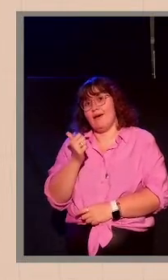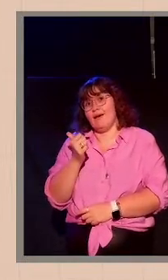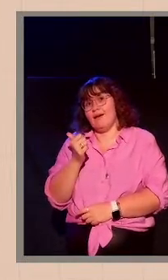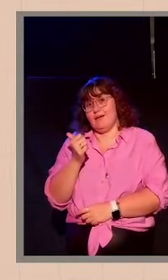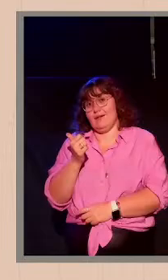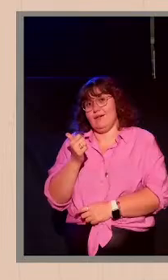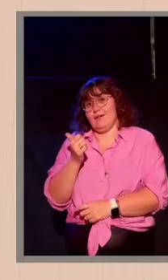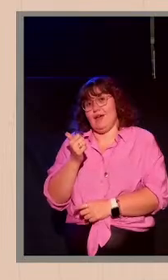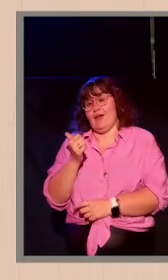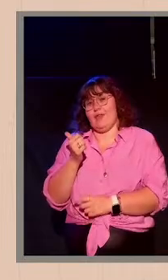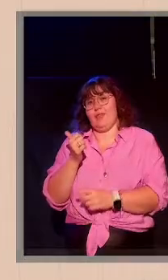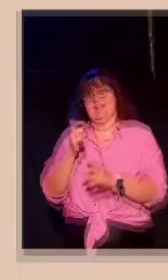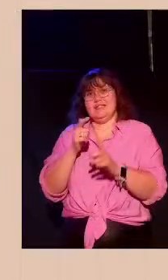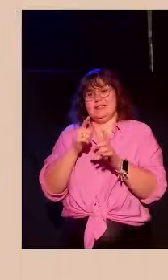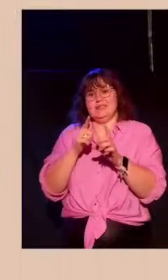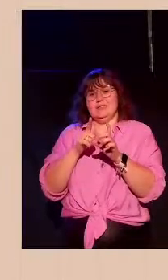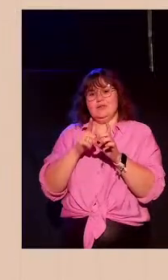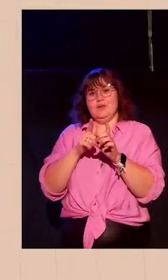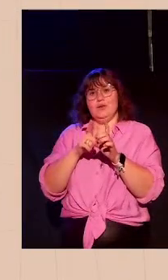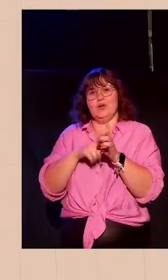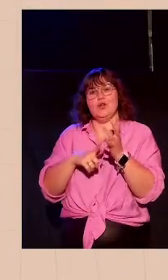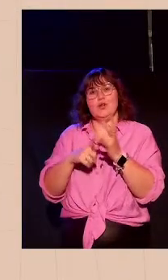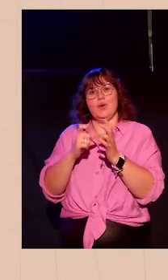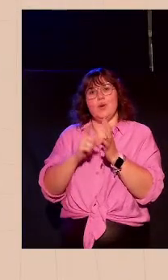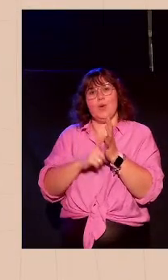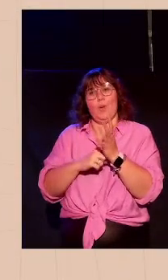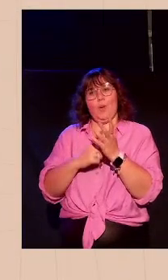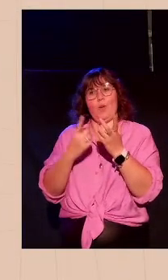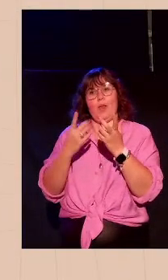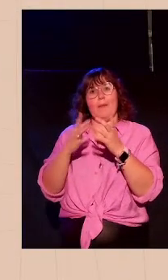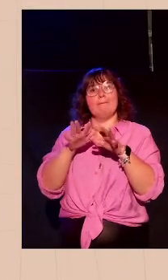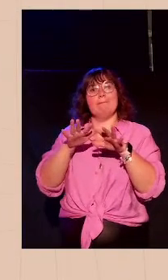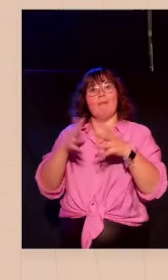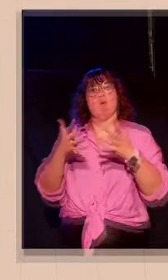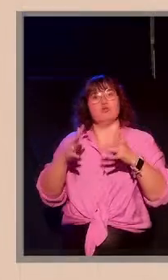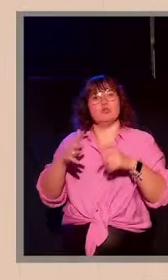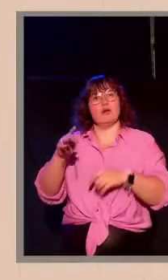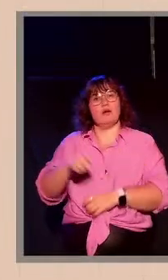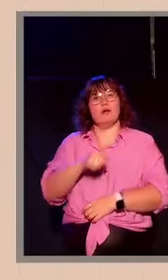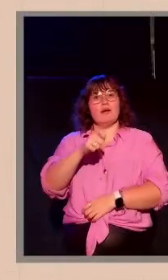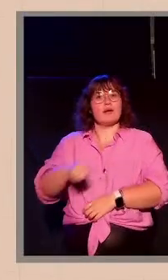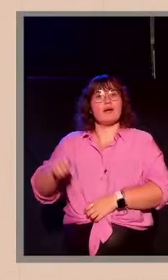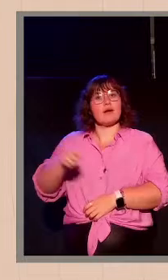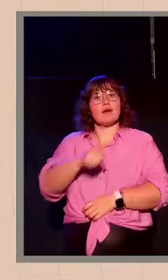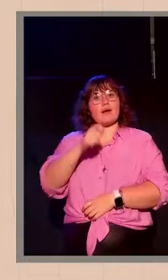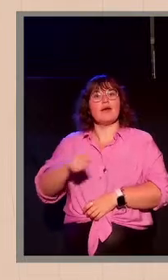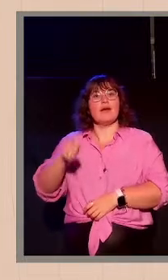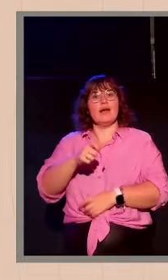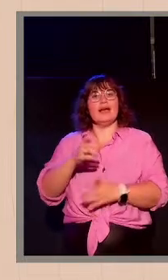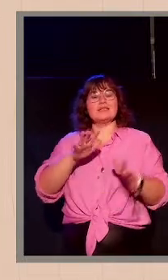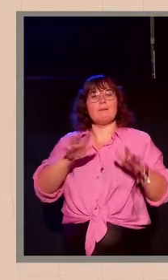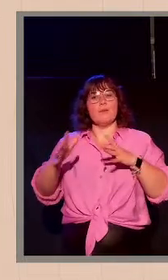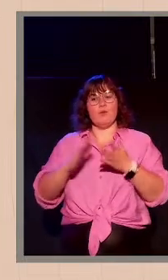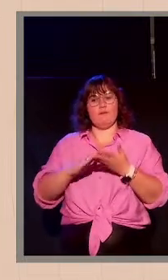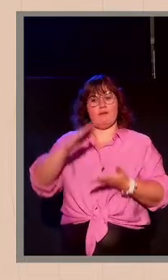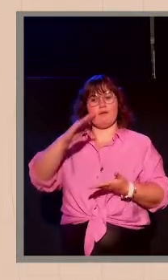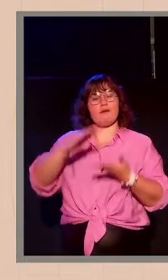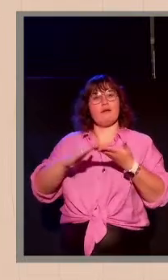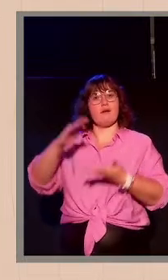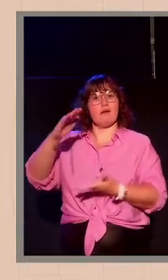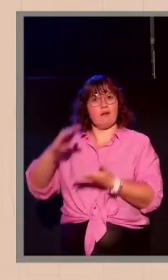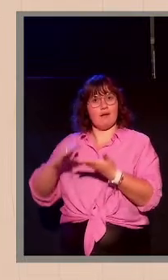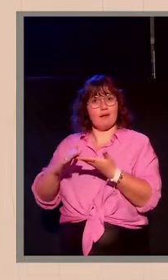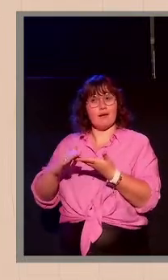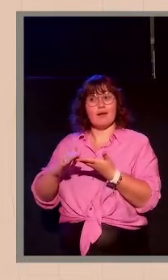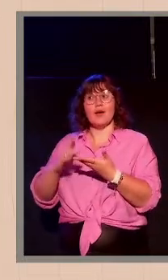this yaw thing here, which is that motion there, is moving that panning of that thing. We